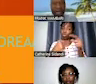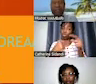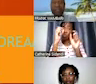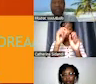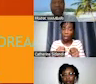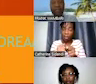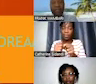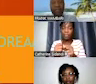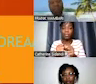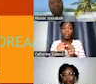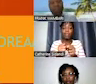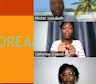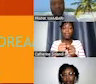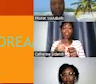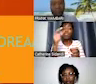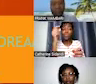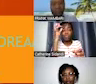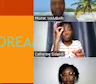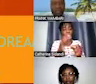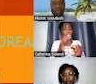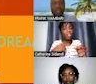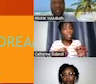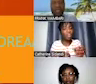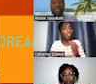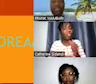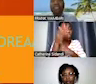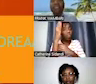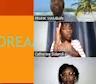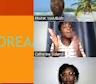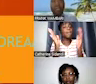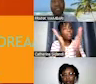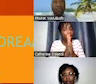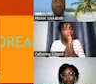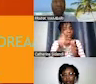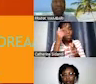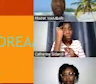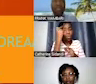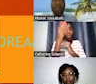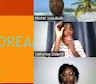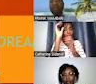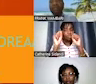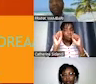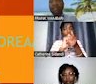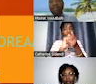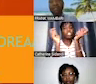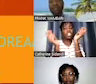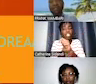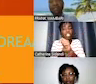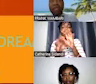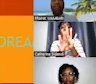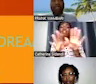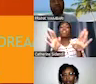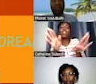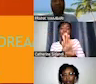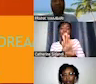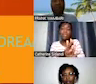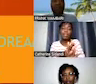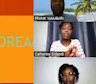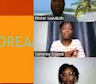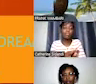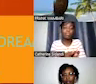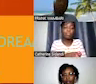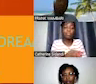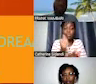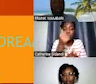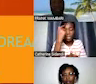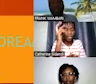in God and pray as well. He can change things. Even you remember, and most people